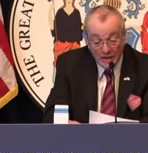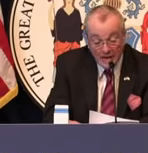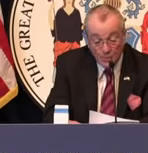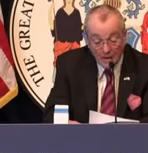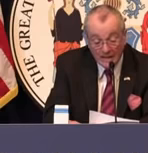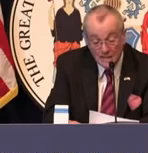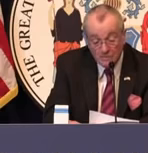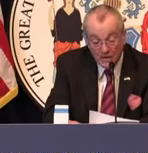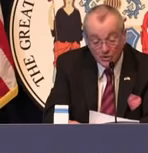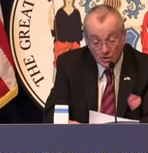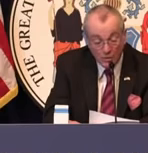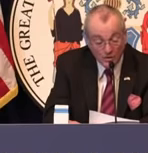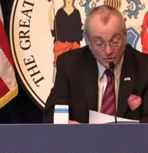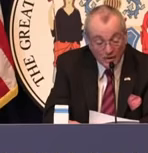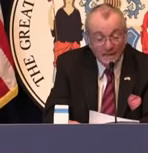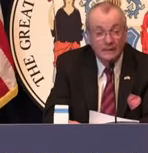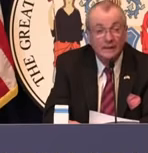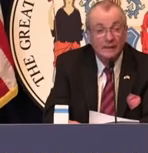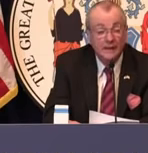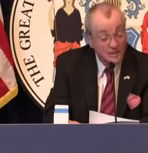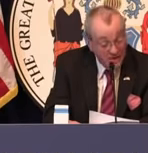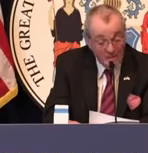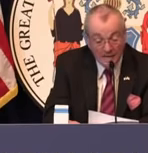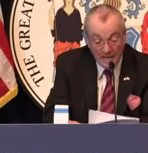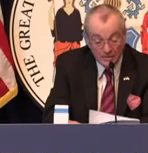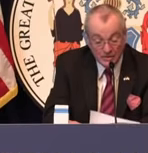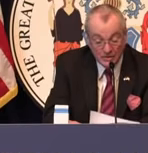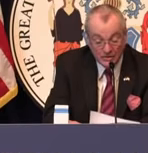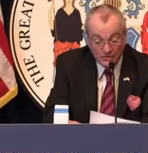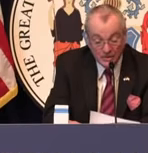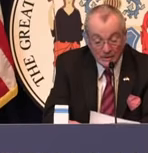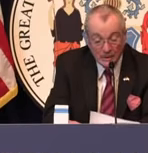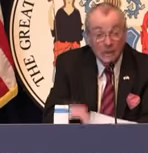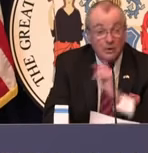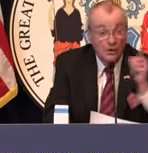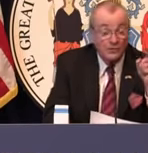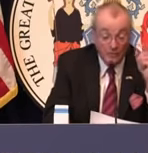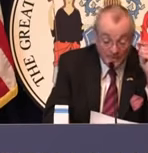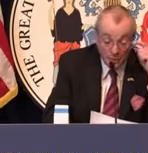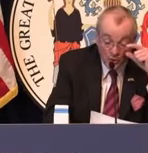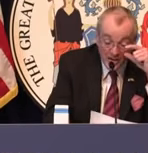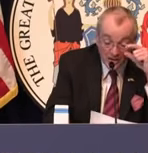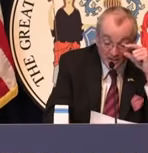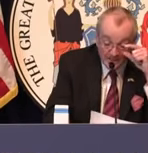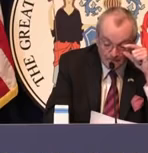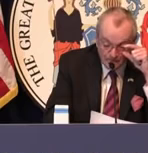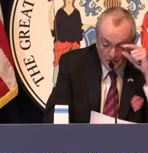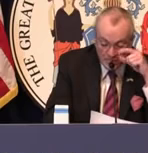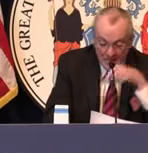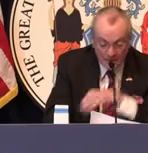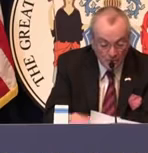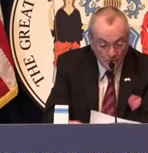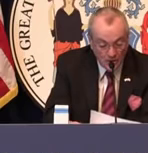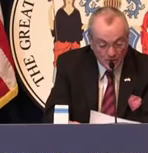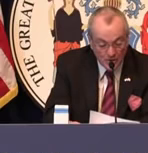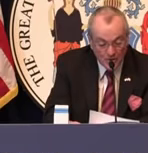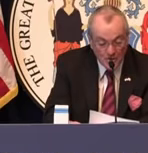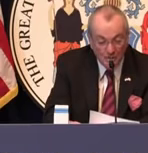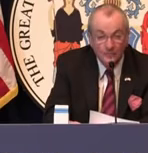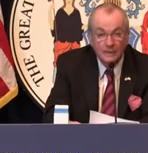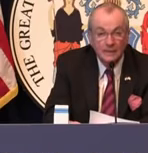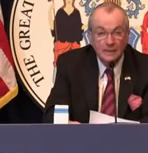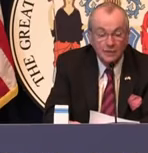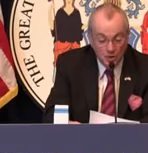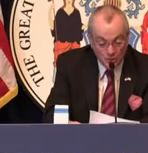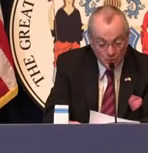workers, as well as better career training and development opportunities, but also the creation of a medical loss